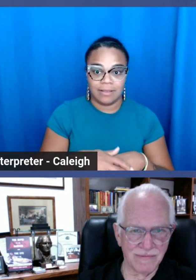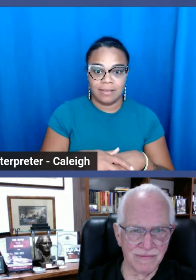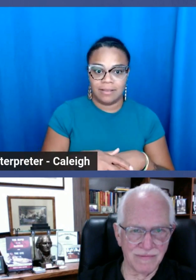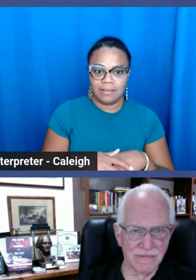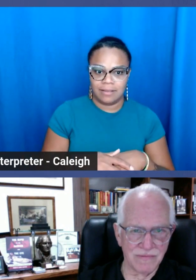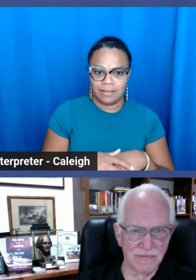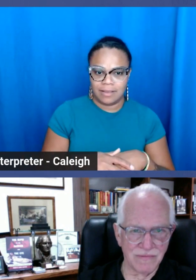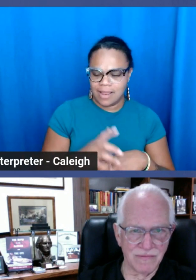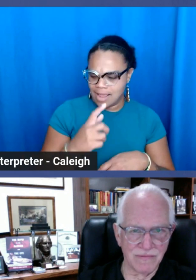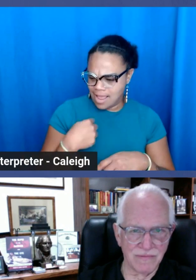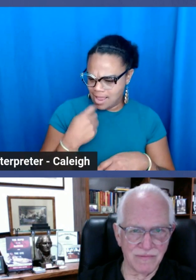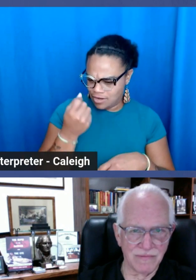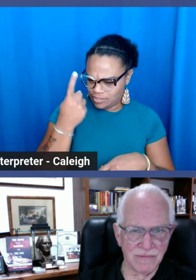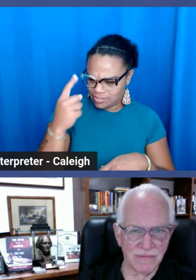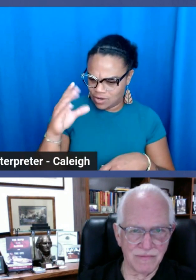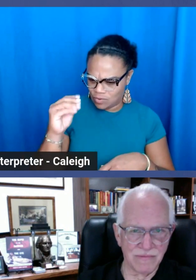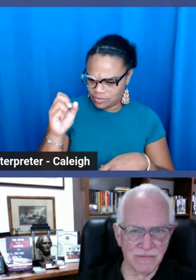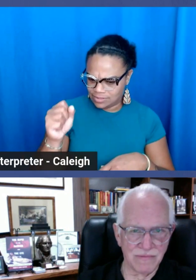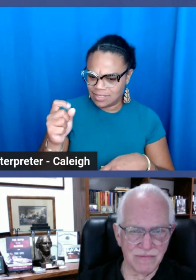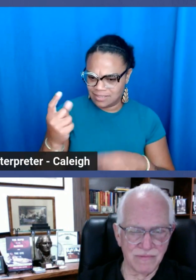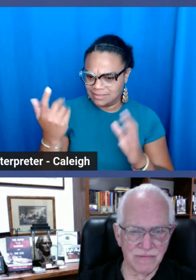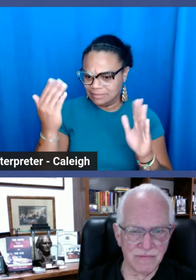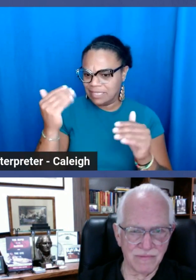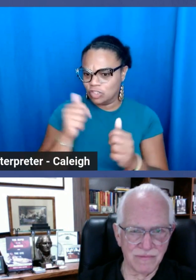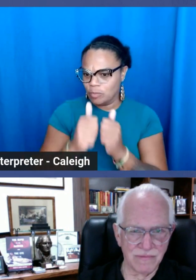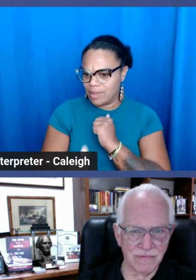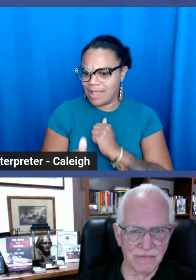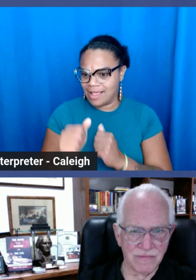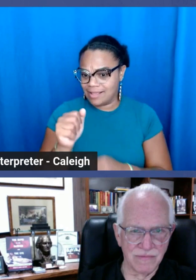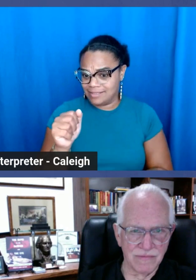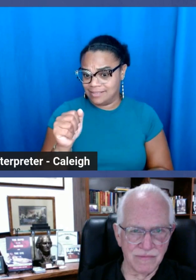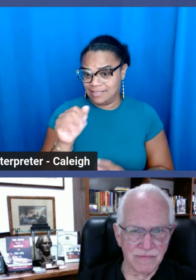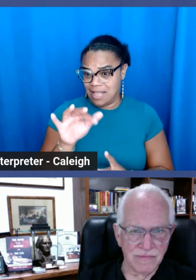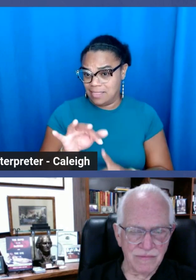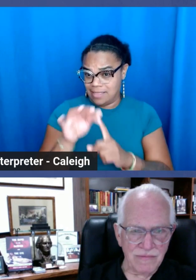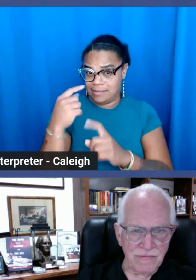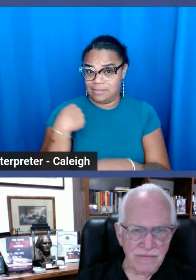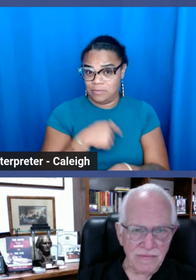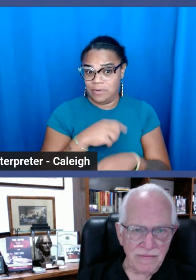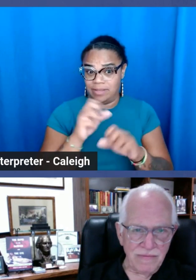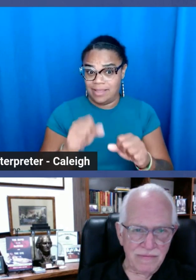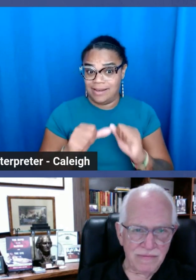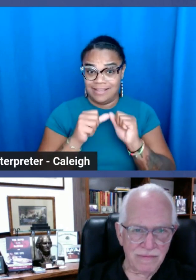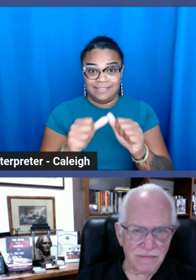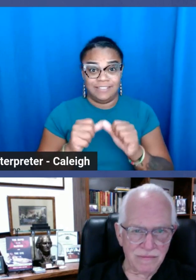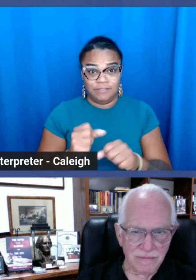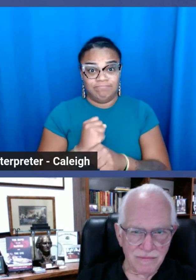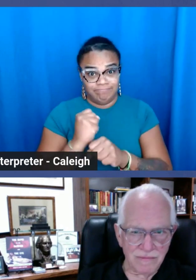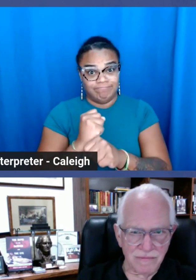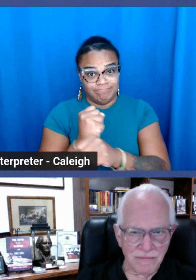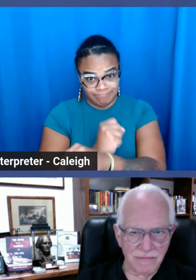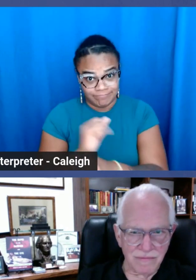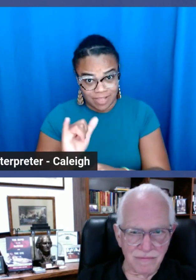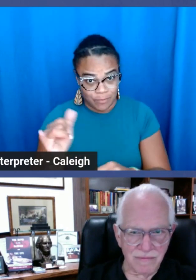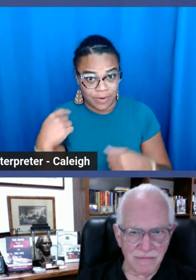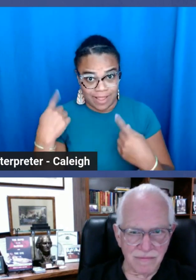understand, likely to pass unless we're able to continue to mobilize the way we've been.